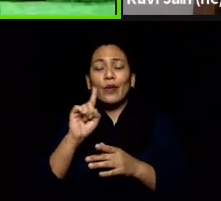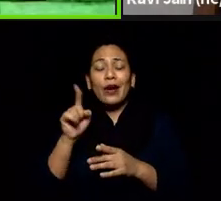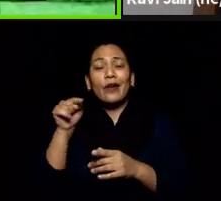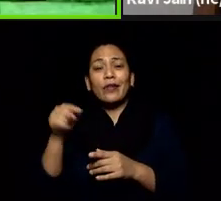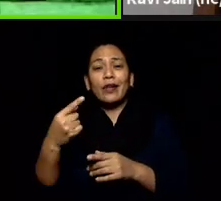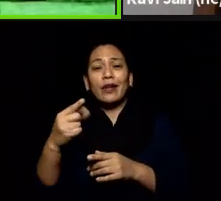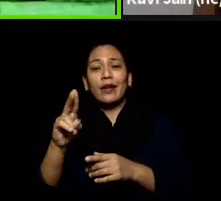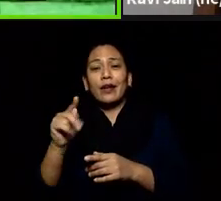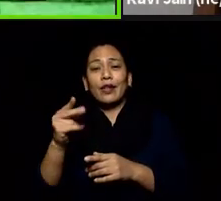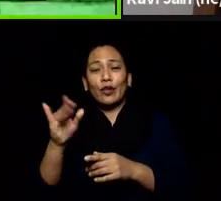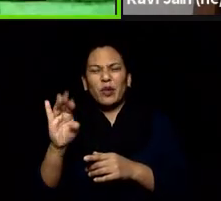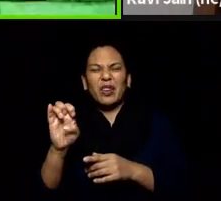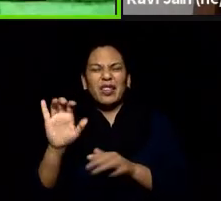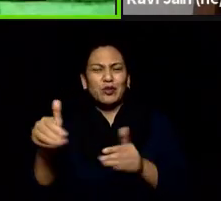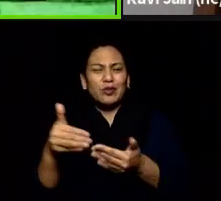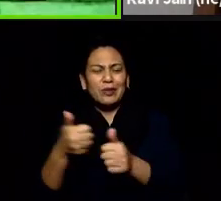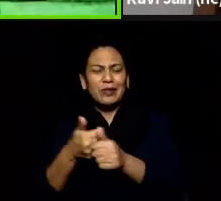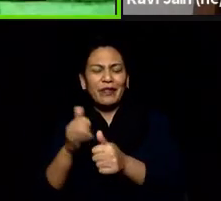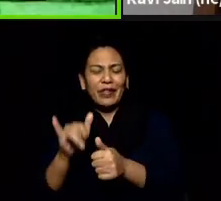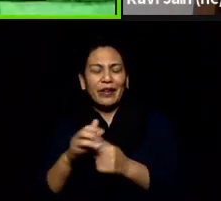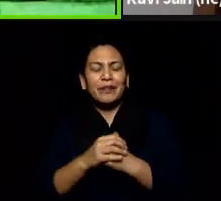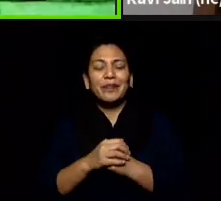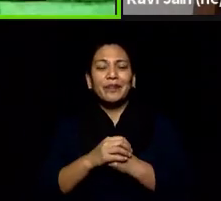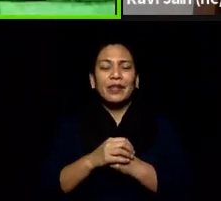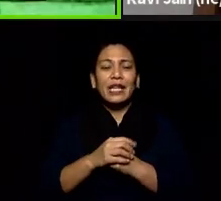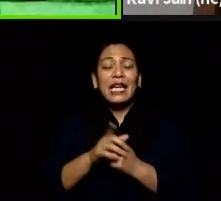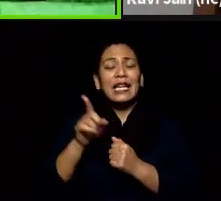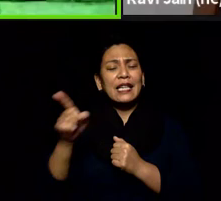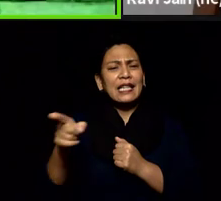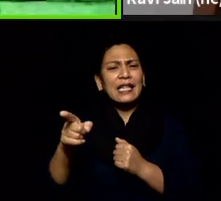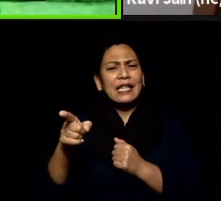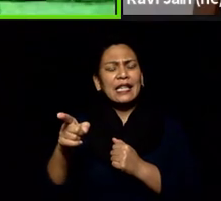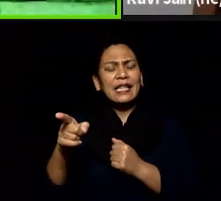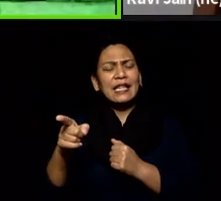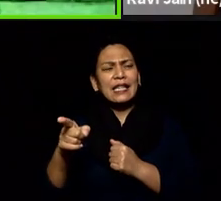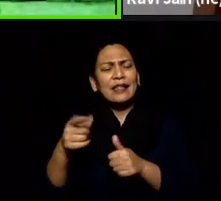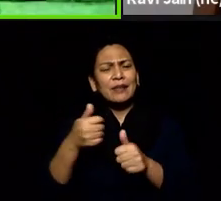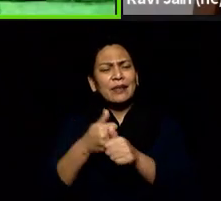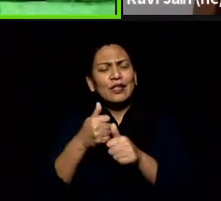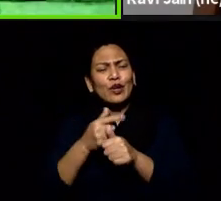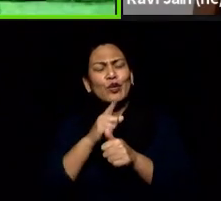And he was really critical